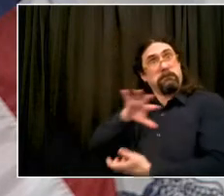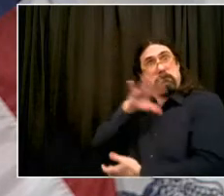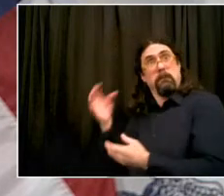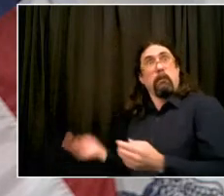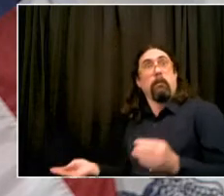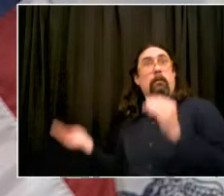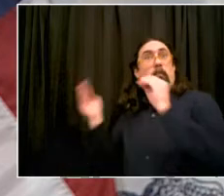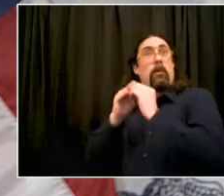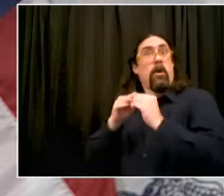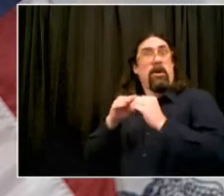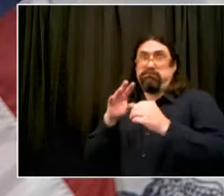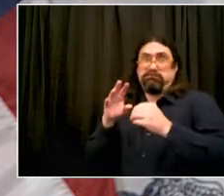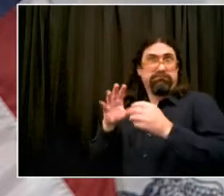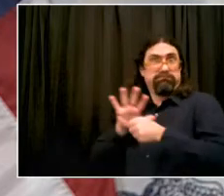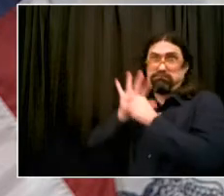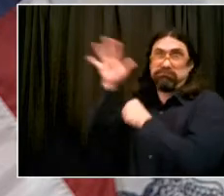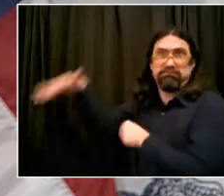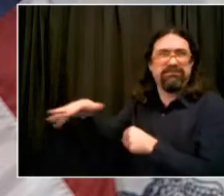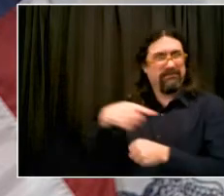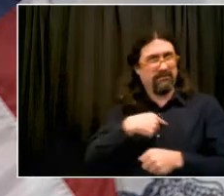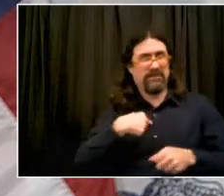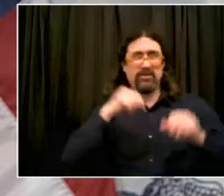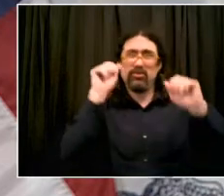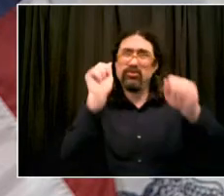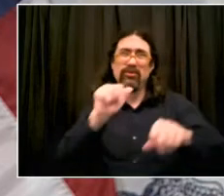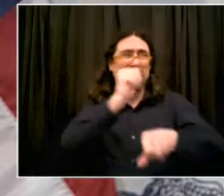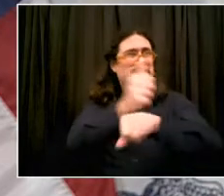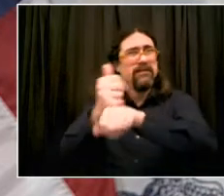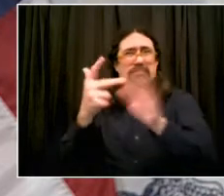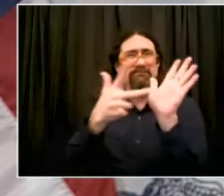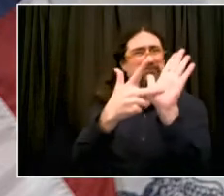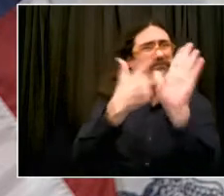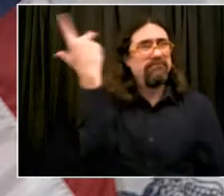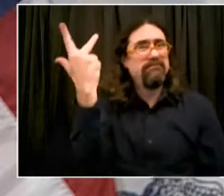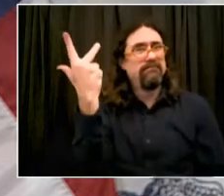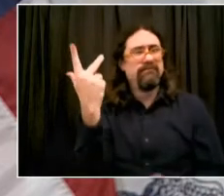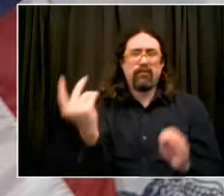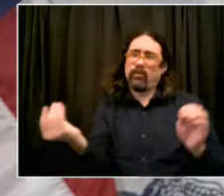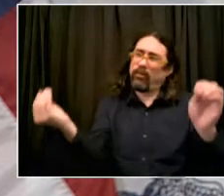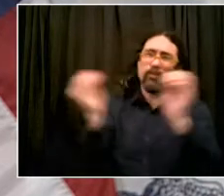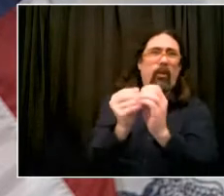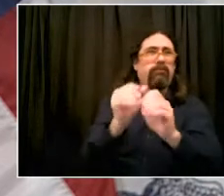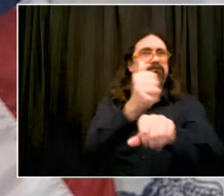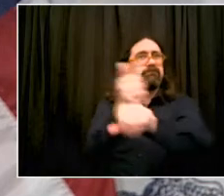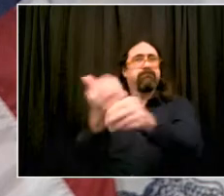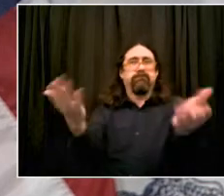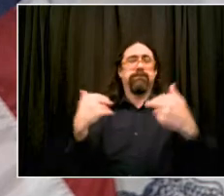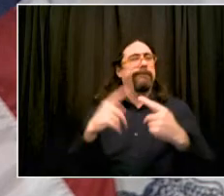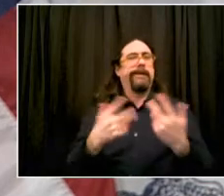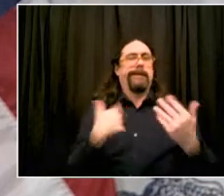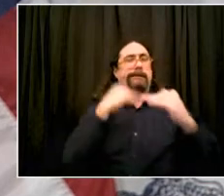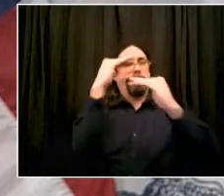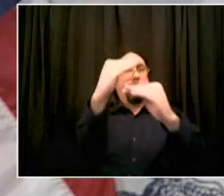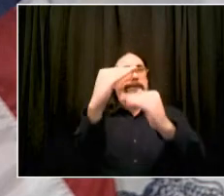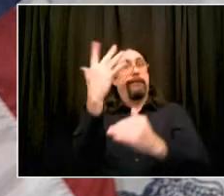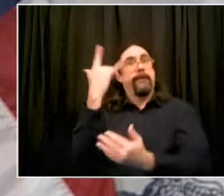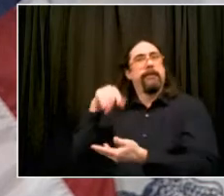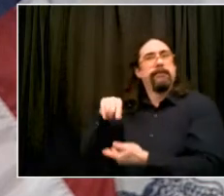But with the limits we have, we still have to do the best possible to reach people at the grassroots and address disparity, and that's what we're